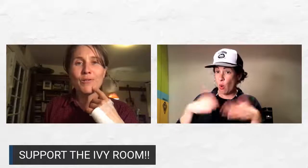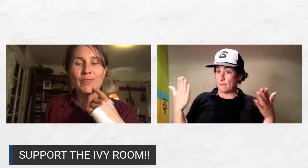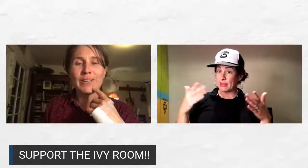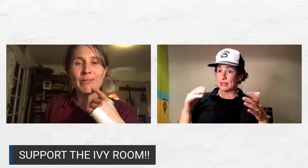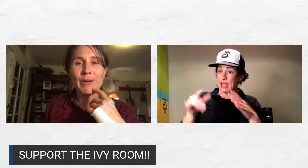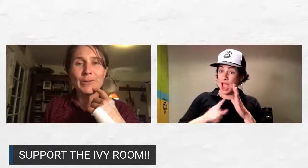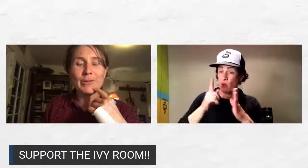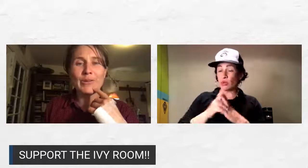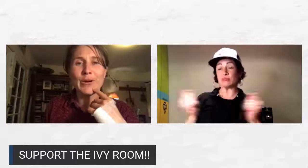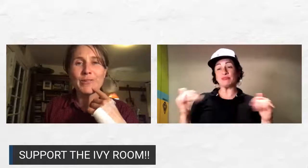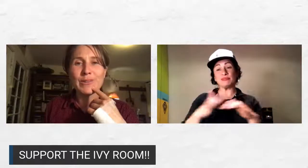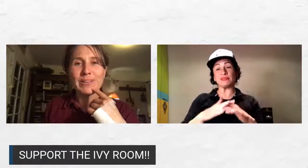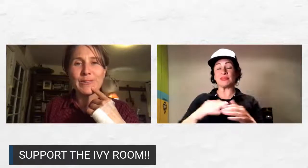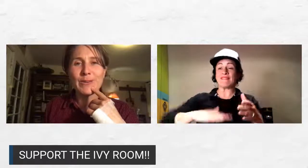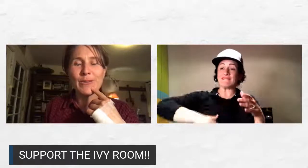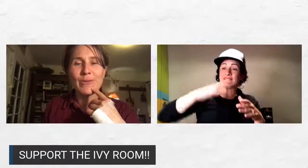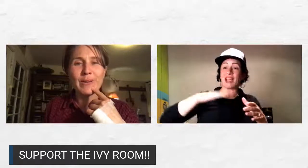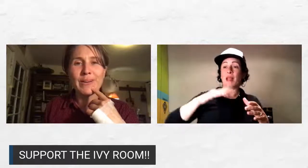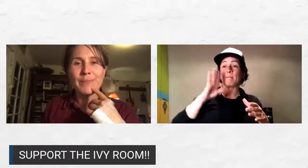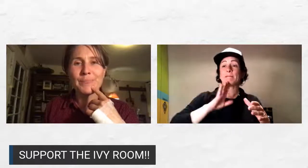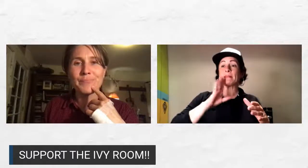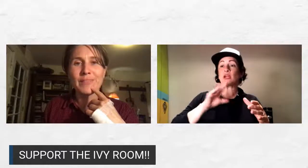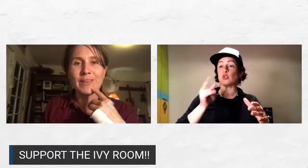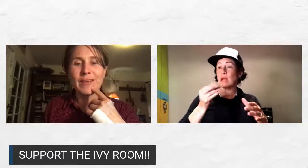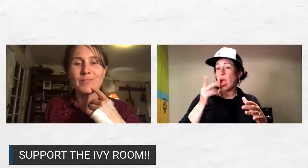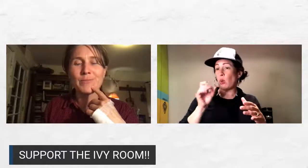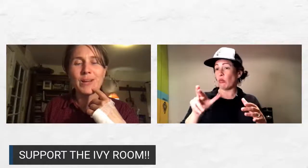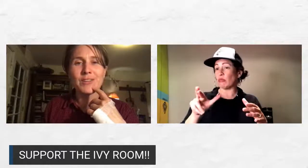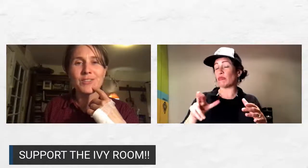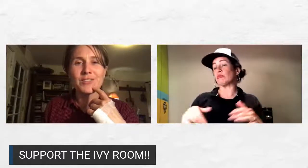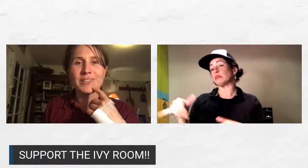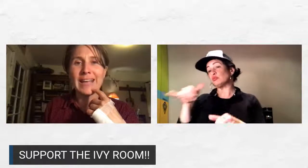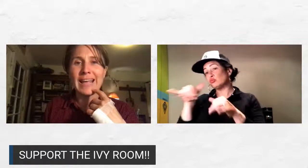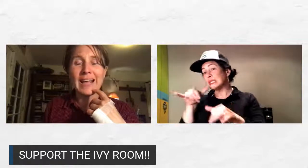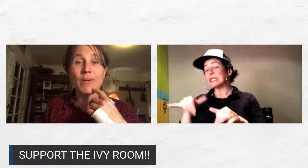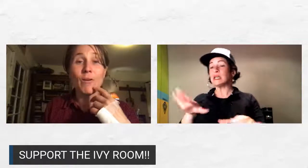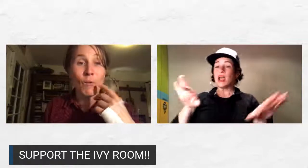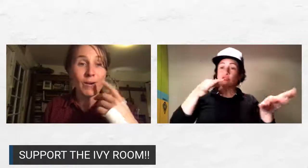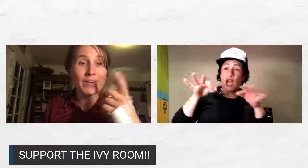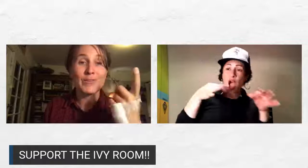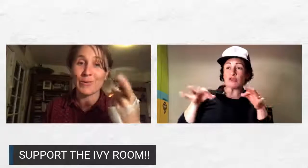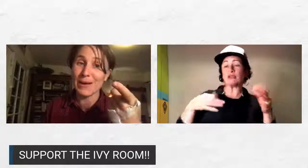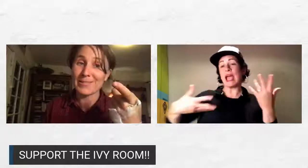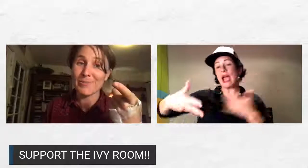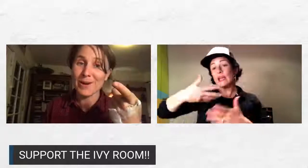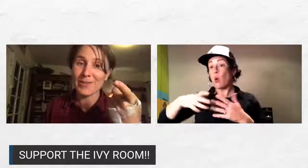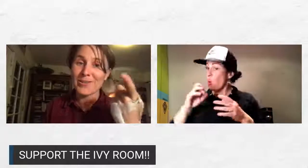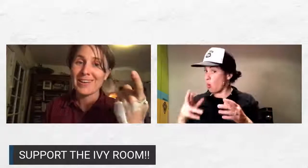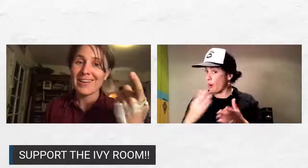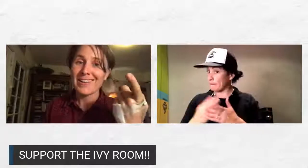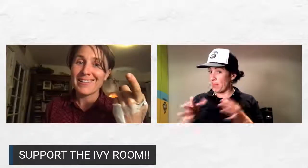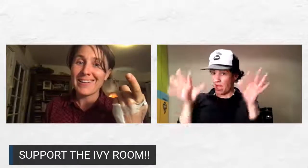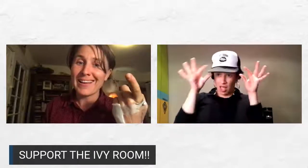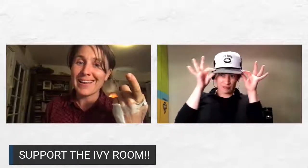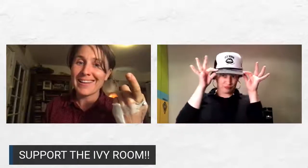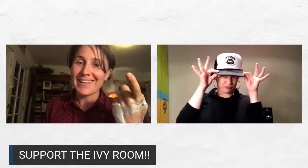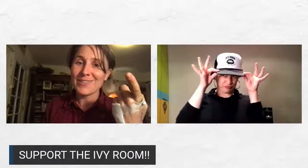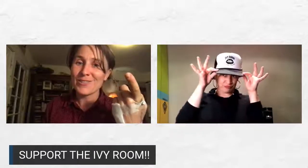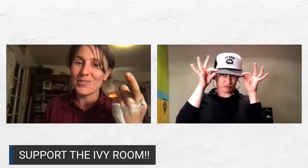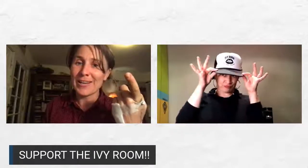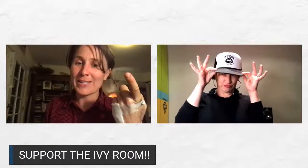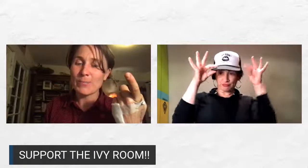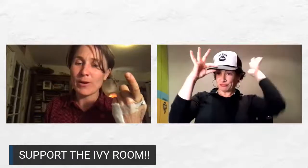can go fill a growler, you can go have a drink, you can go have some nosh, hang out, or you can buy some merch